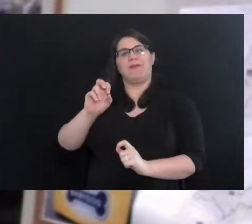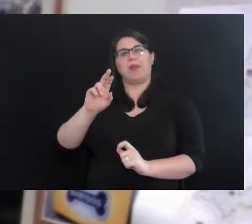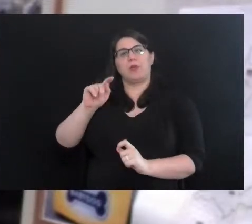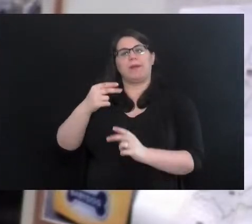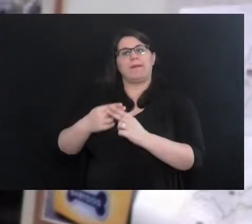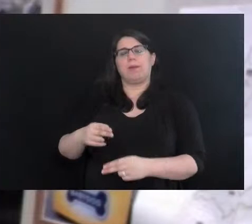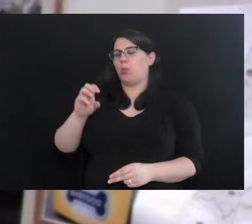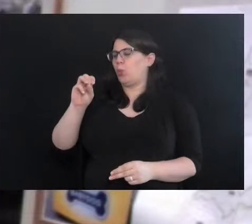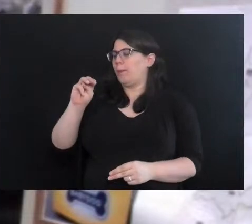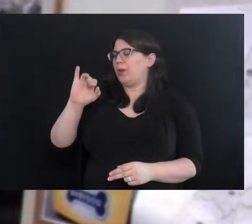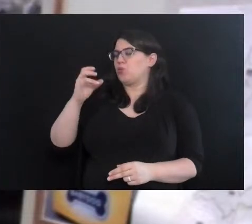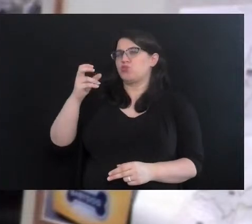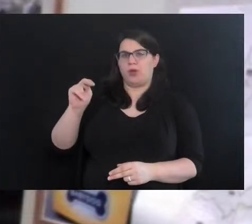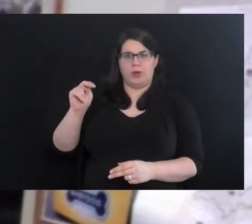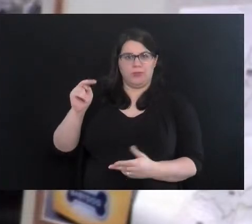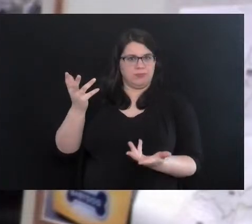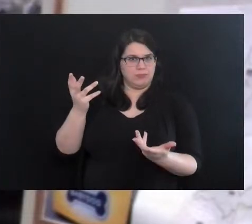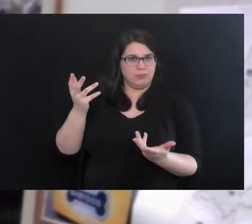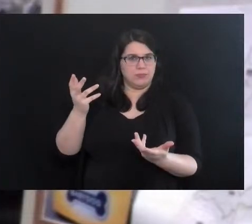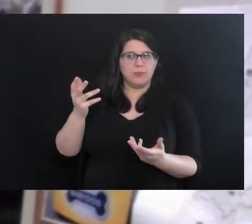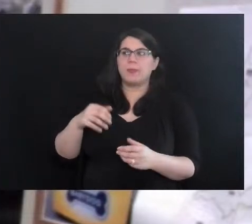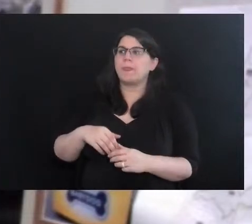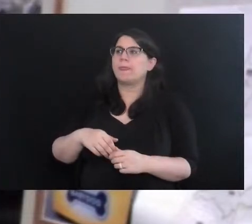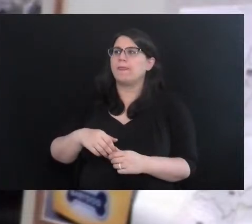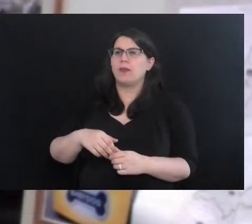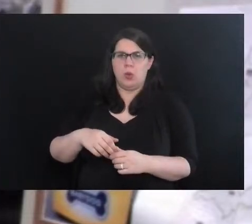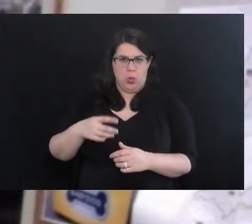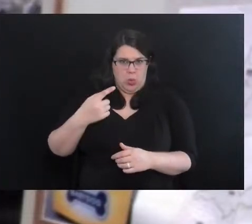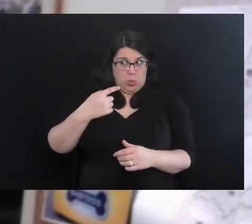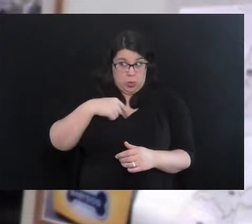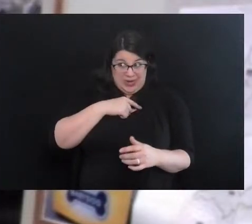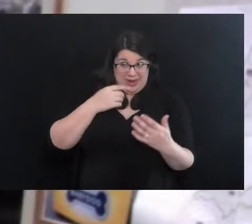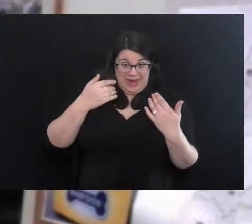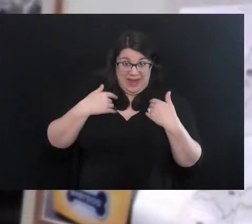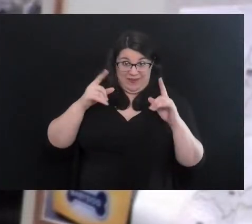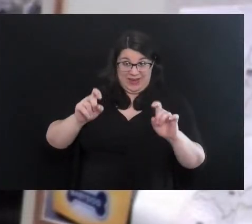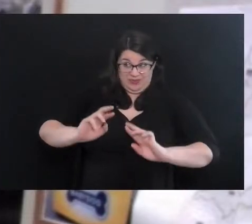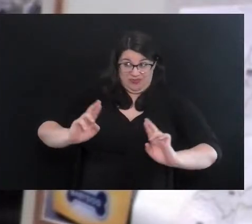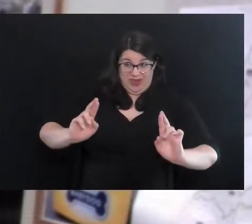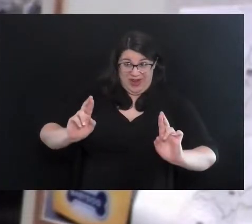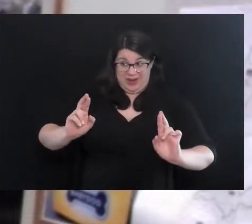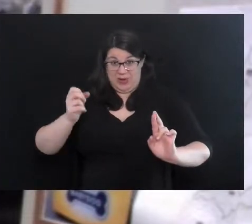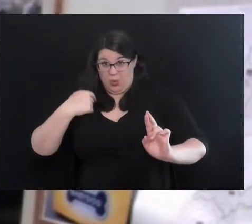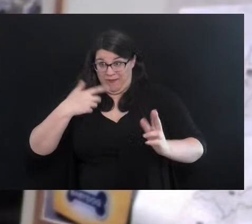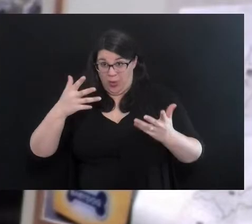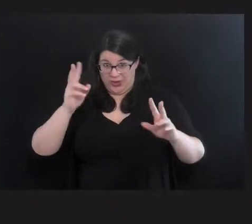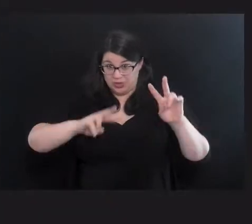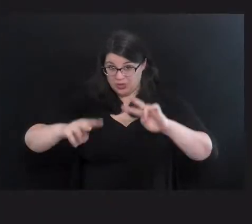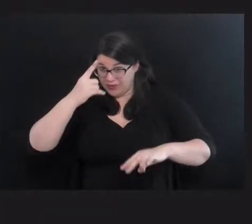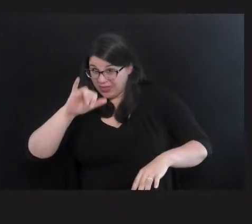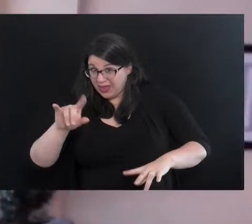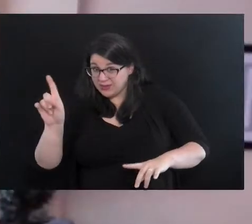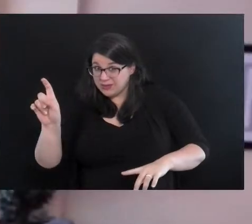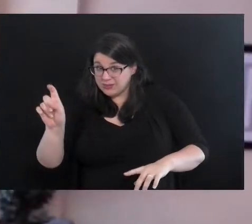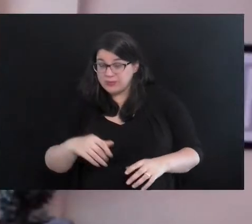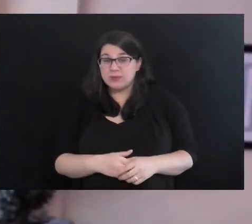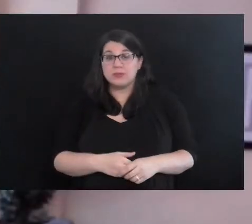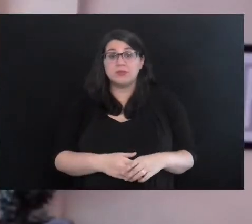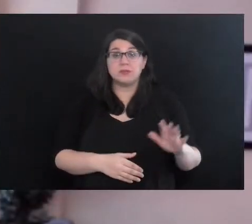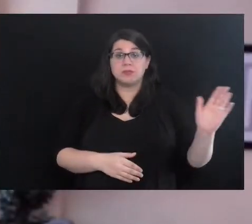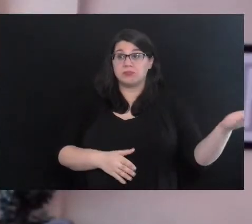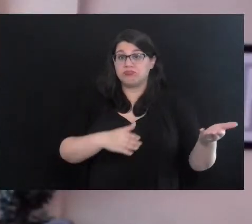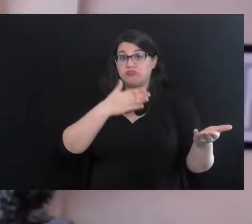what signs, the ability to sequence it. Do we have that, and are we actively looking for it currently? Thank you. Dr. Marsh,